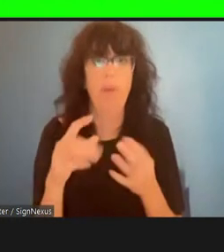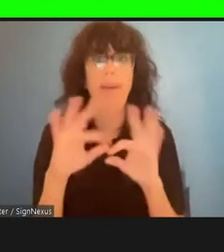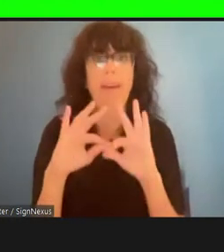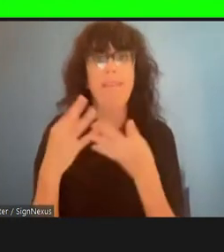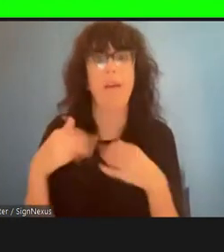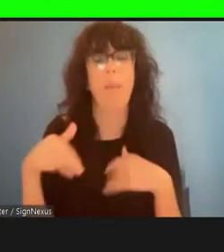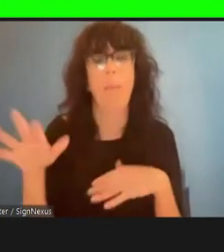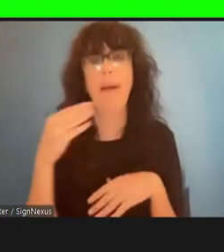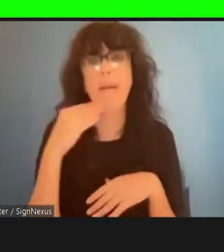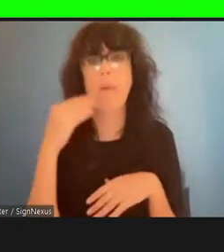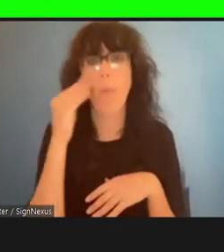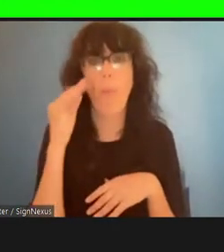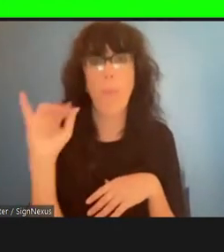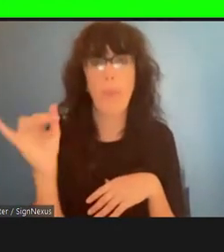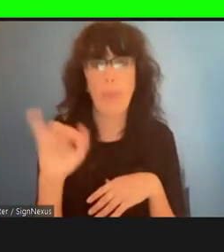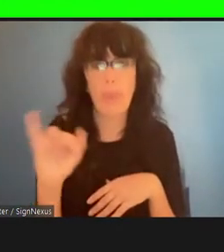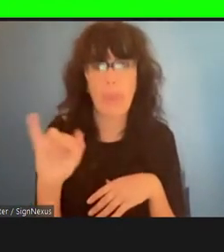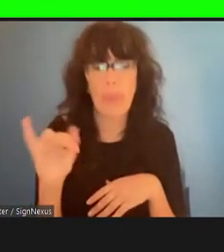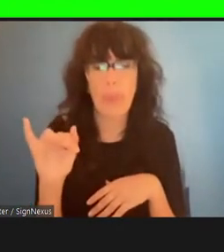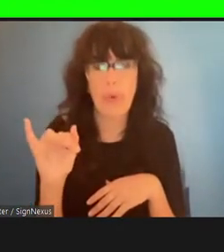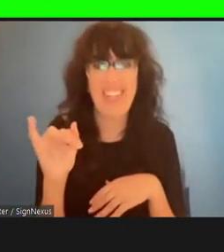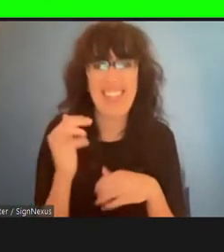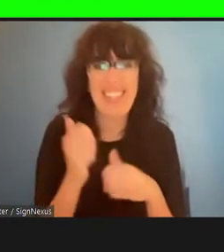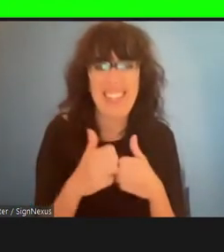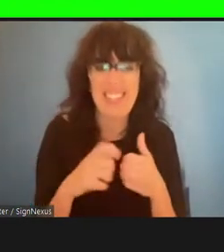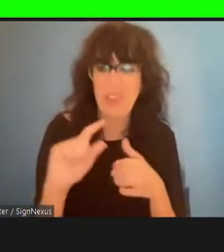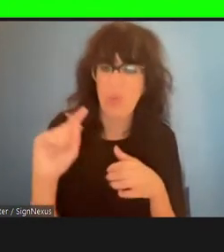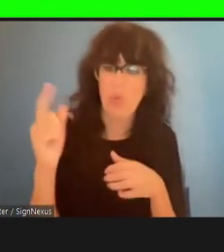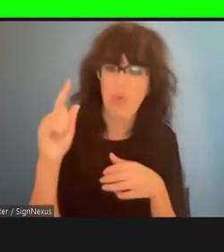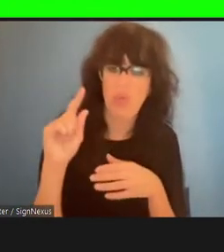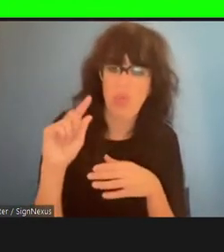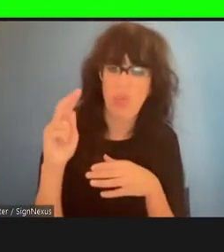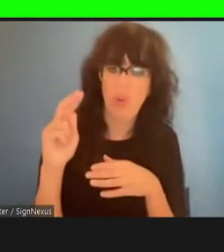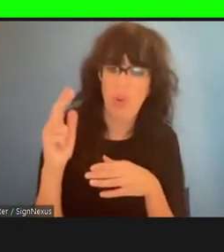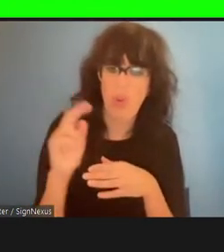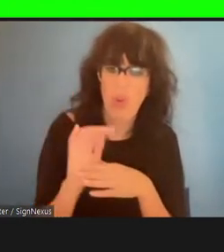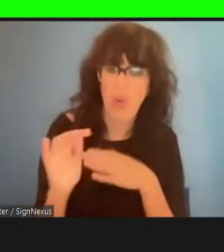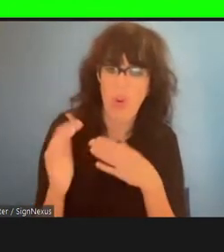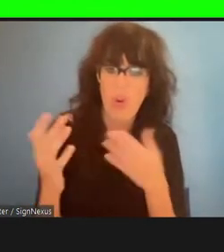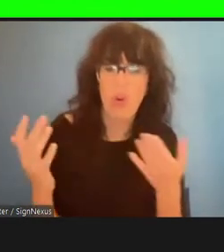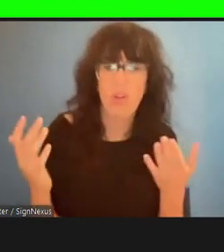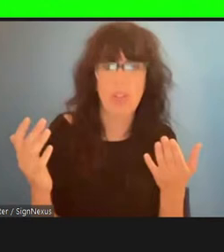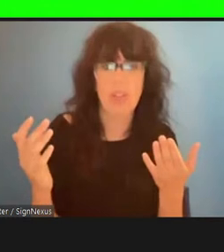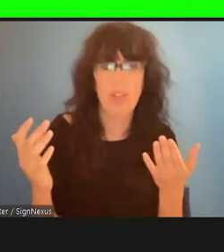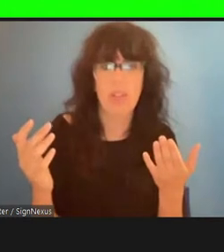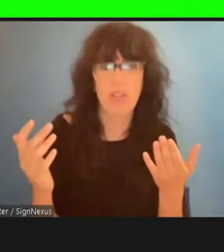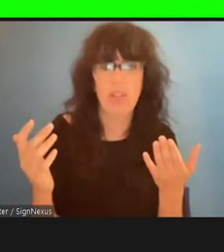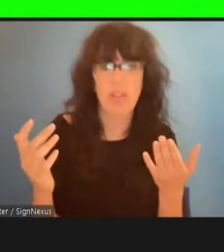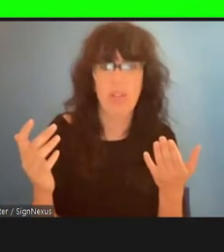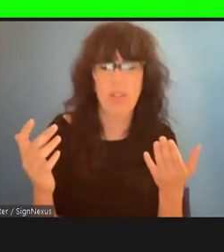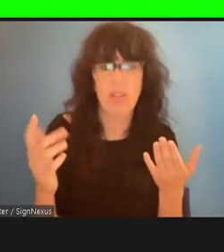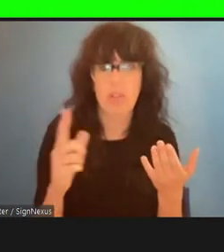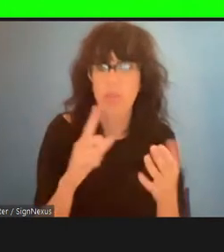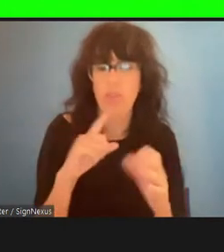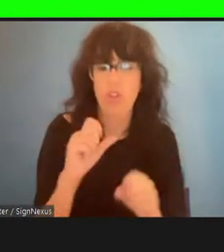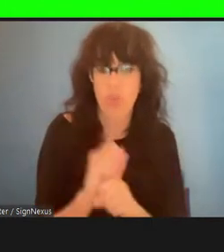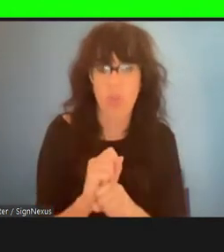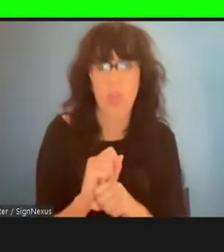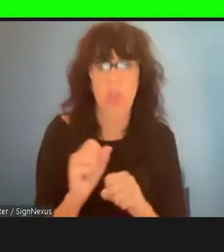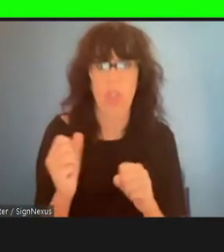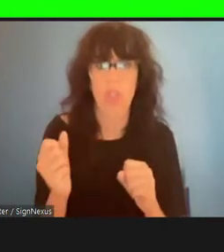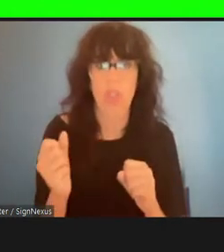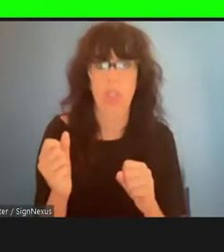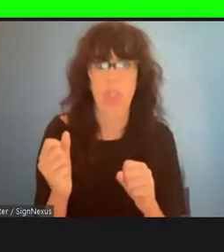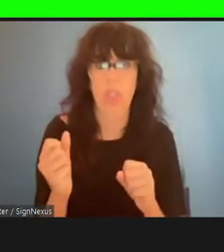great winner for them and each dollar definitely it it it definitely like you know uh